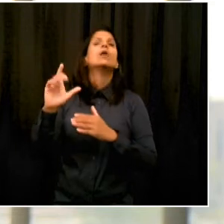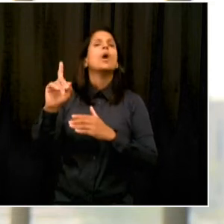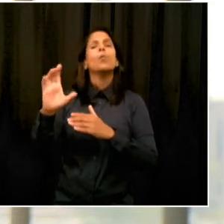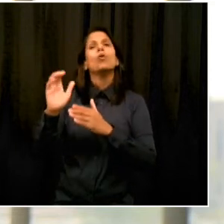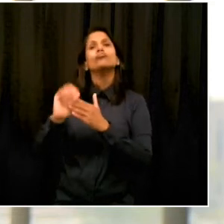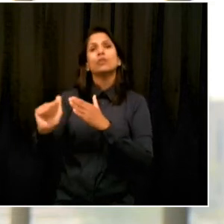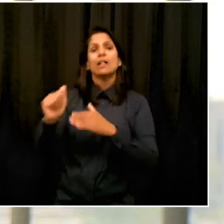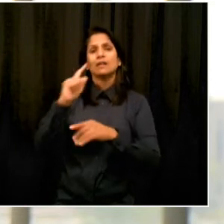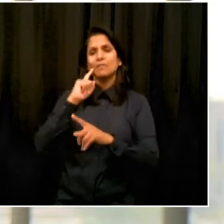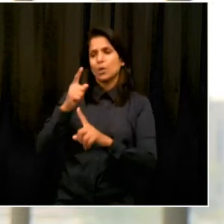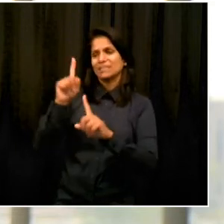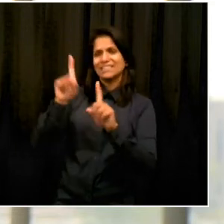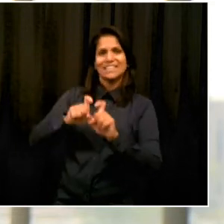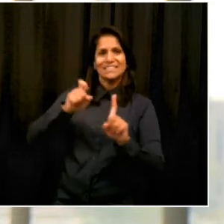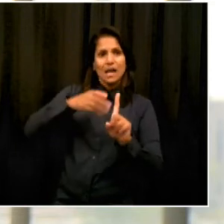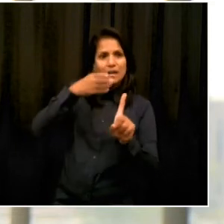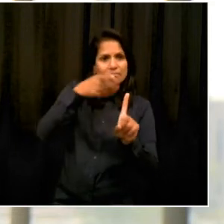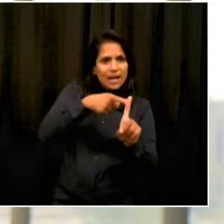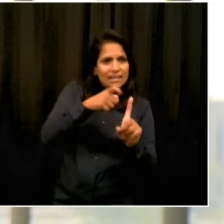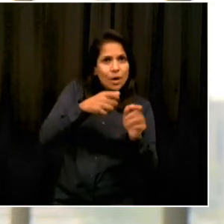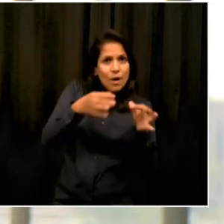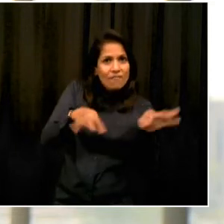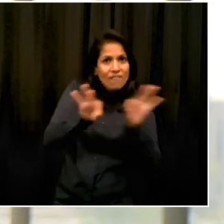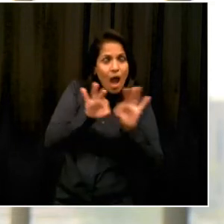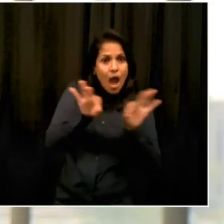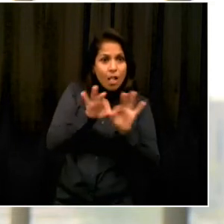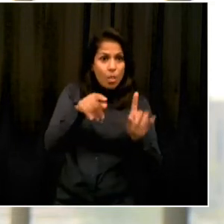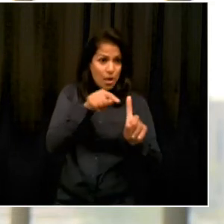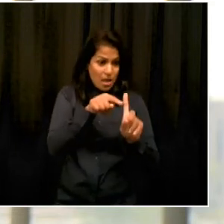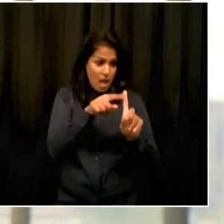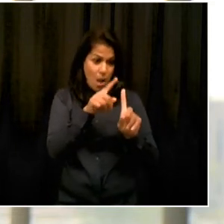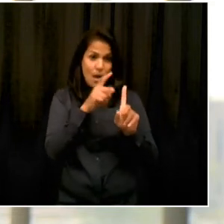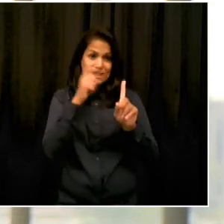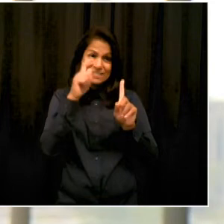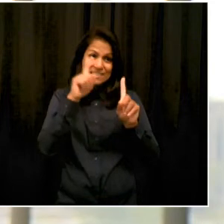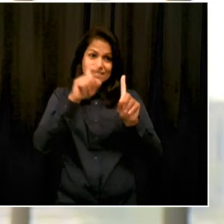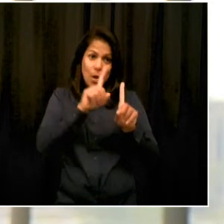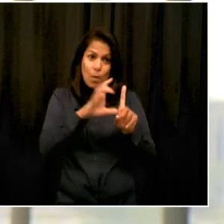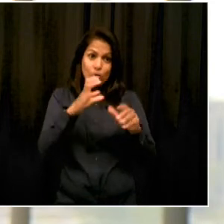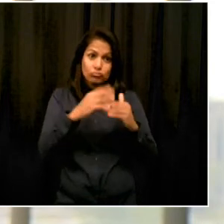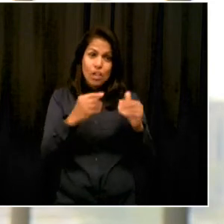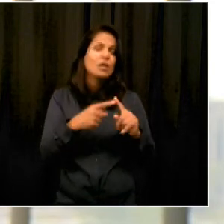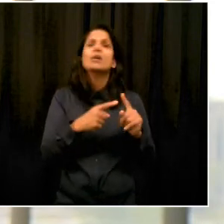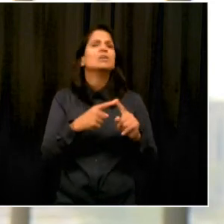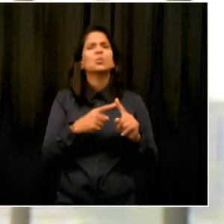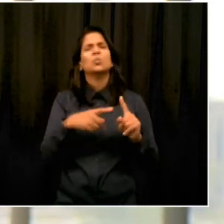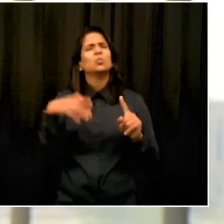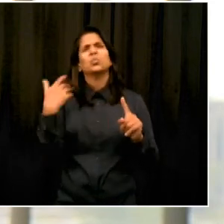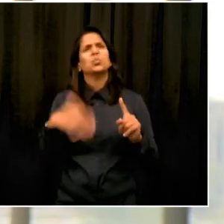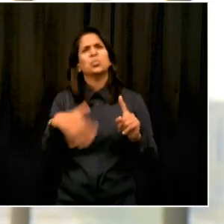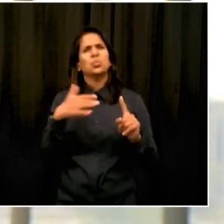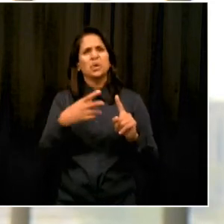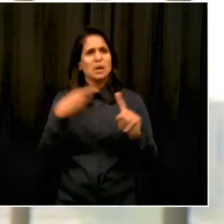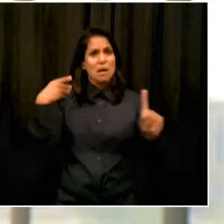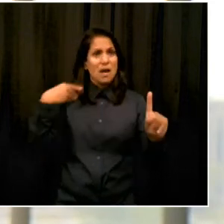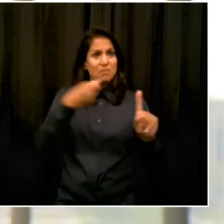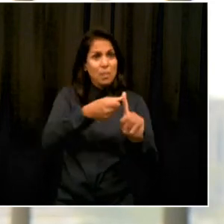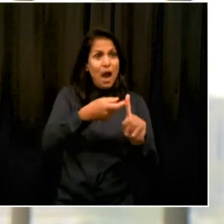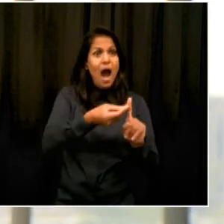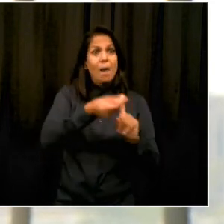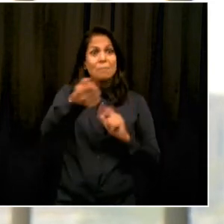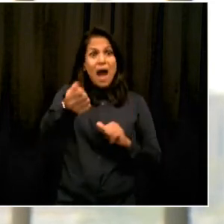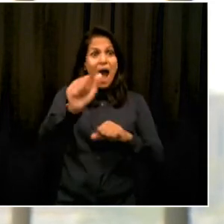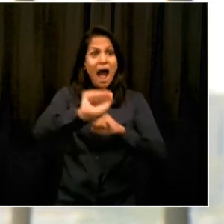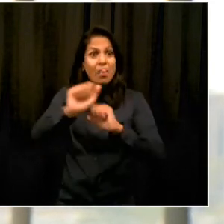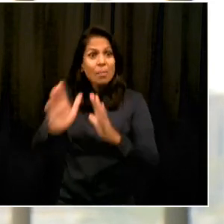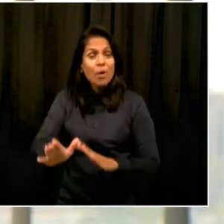So we've cut the cost by about 75% or more using this lab. And our new rapid testing